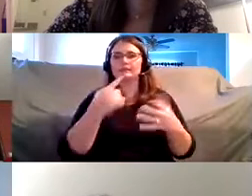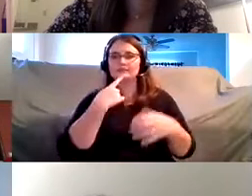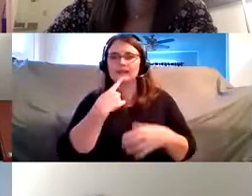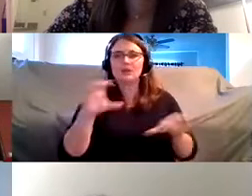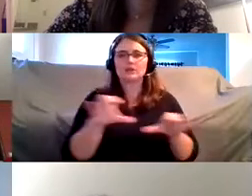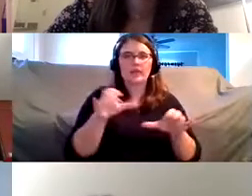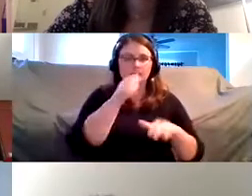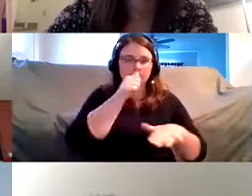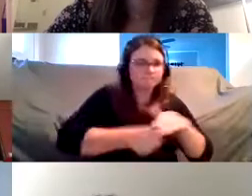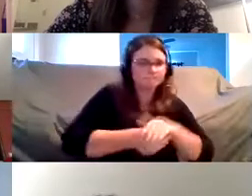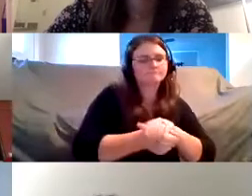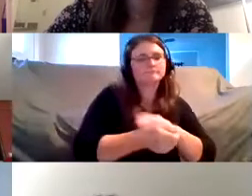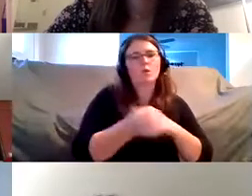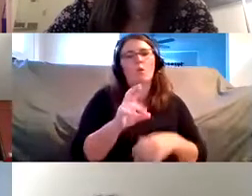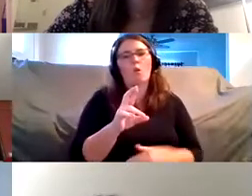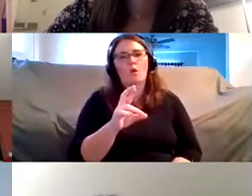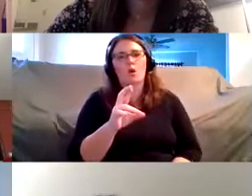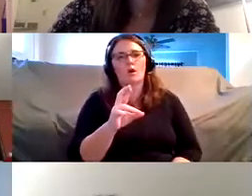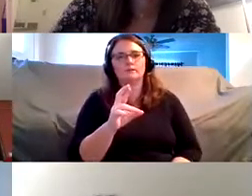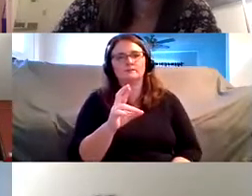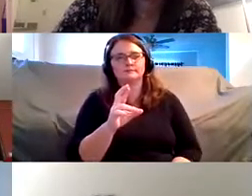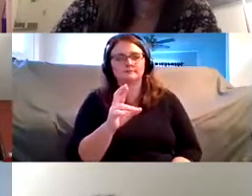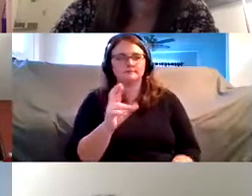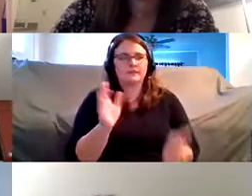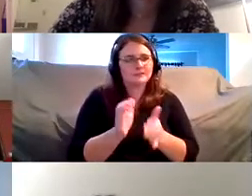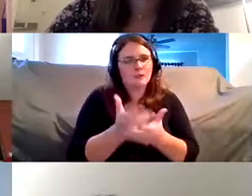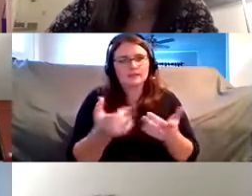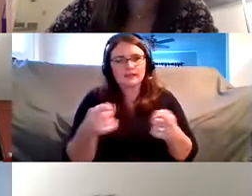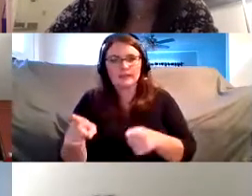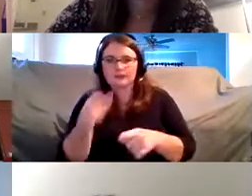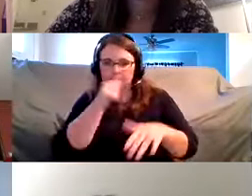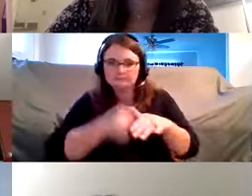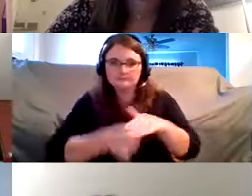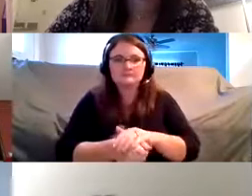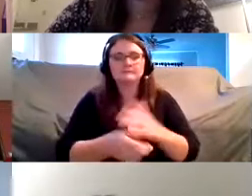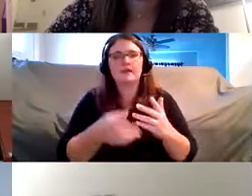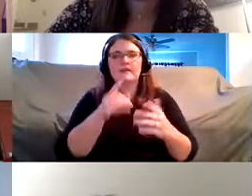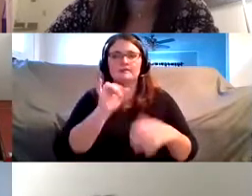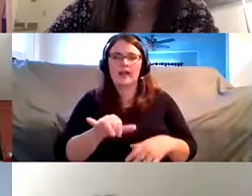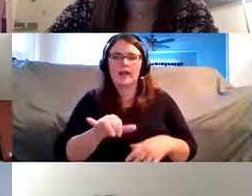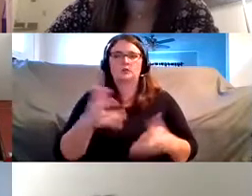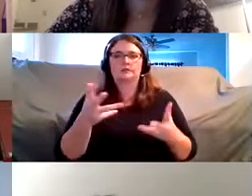those things that are very covert, are the things that erode my core.